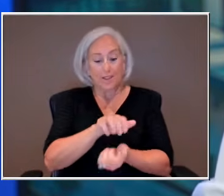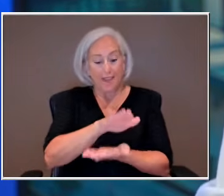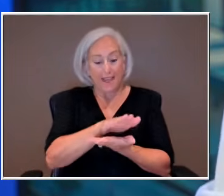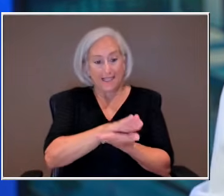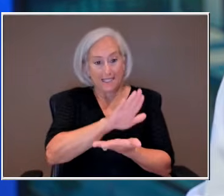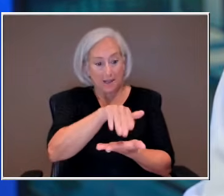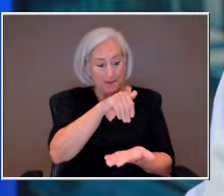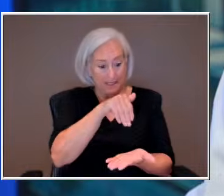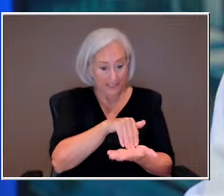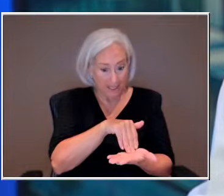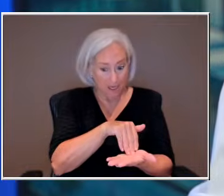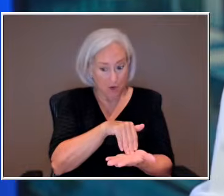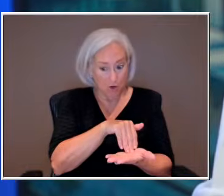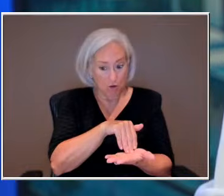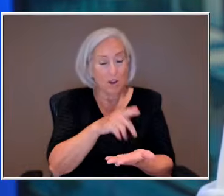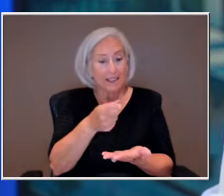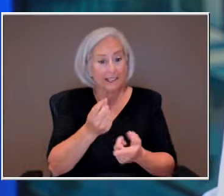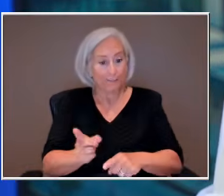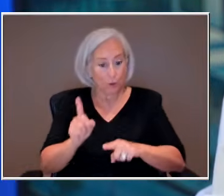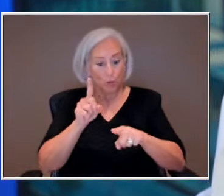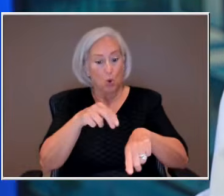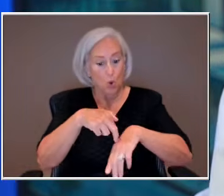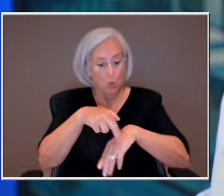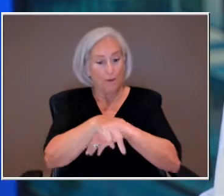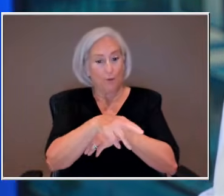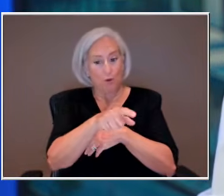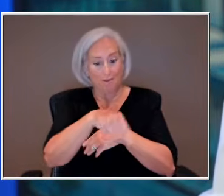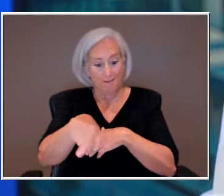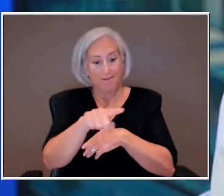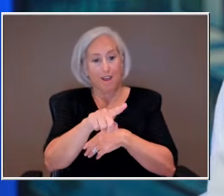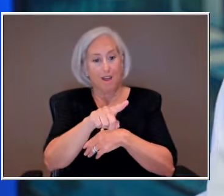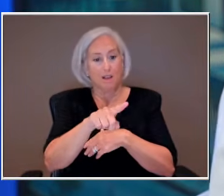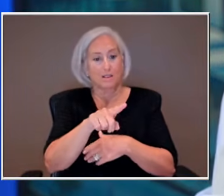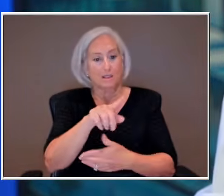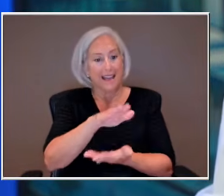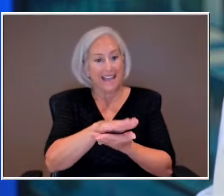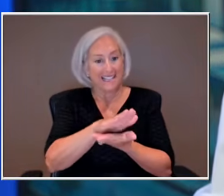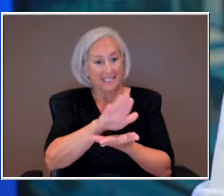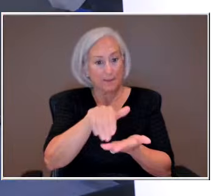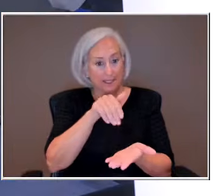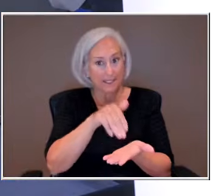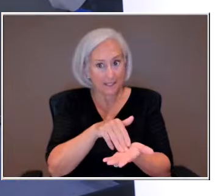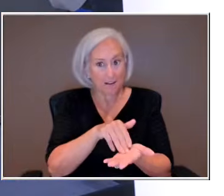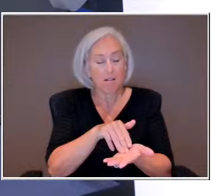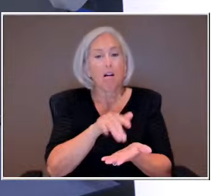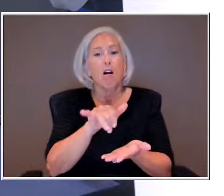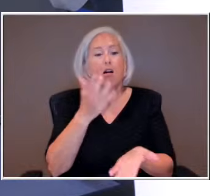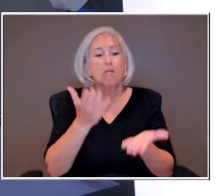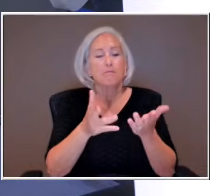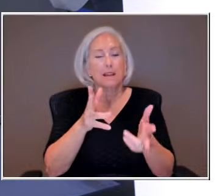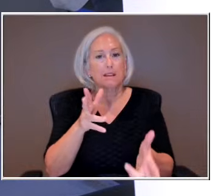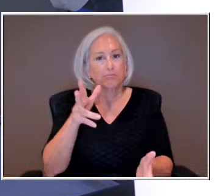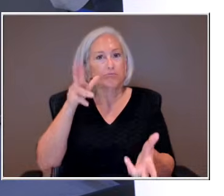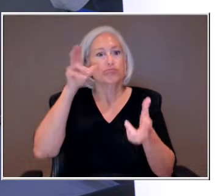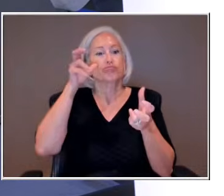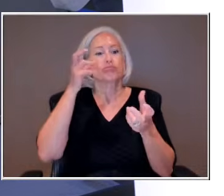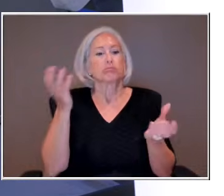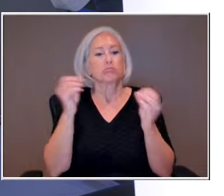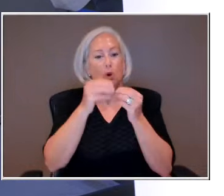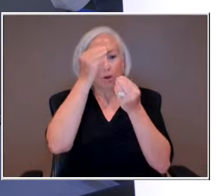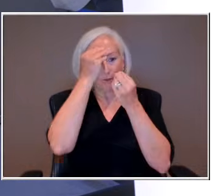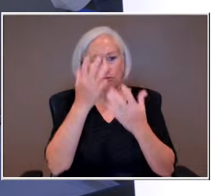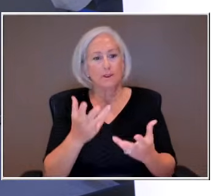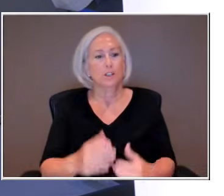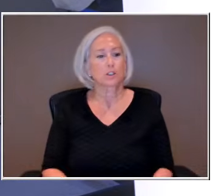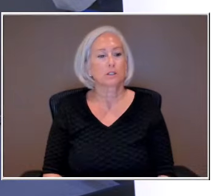and what's out there. That may be better than what people are used to for the most part. Dr. Abdullah, is it just blood cancers that CAR T treats?